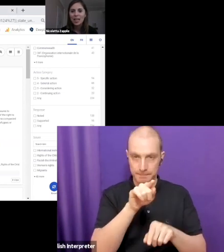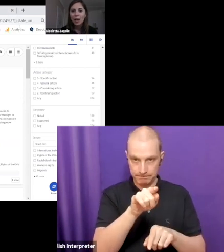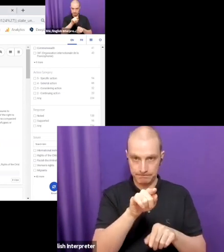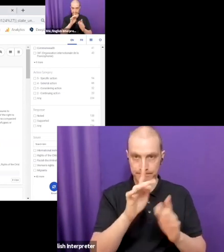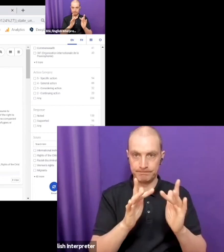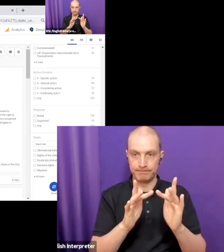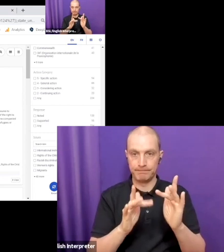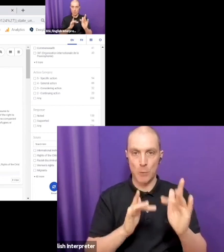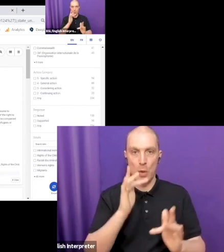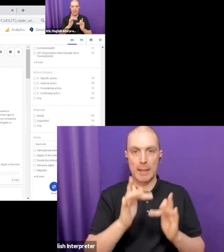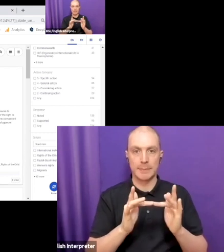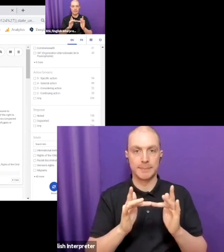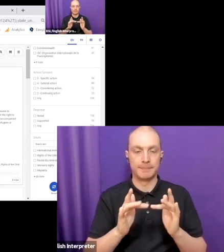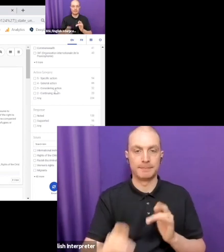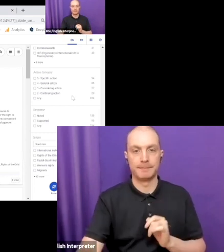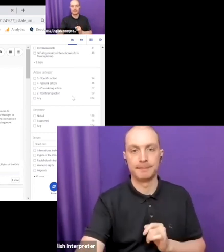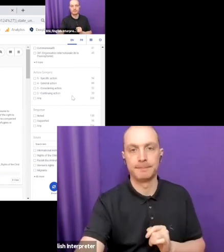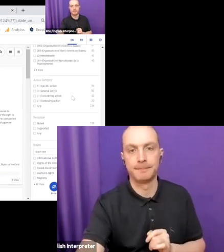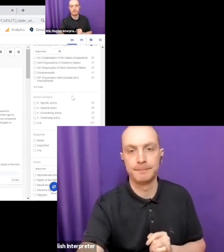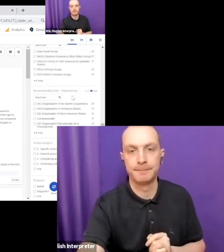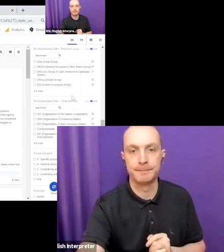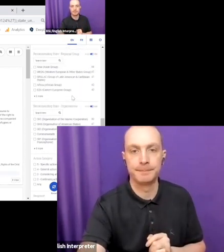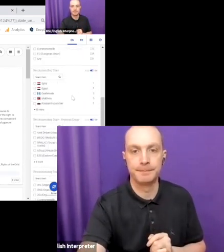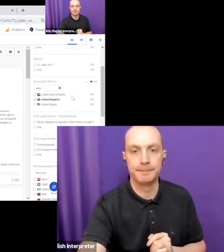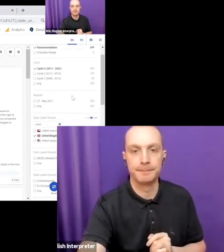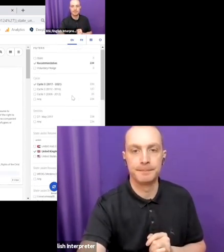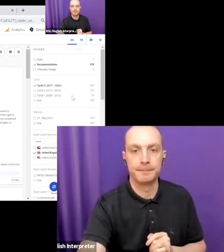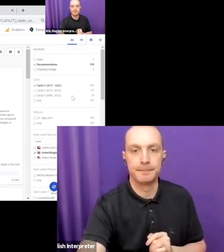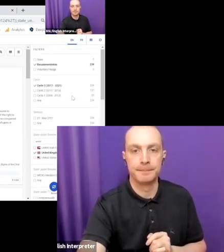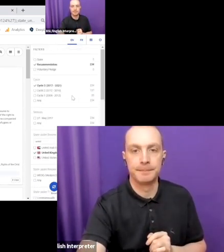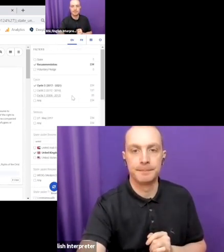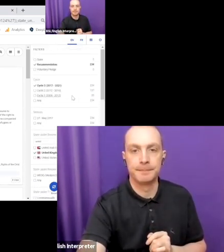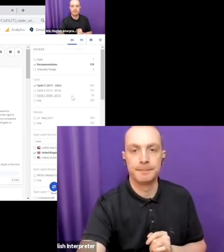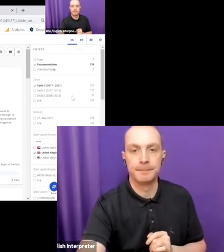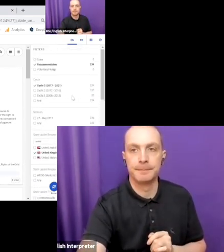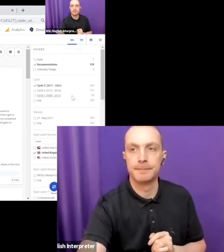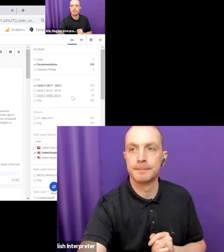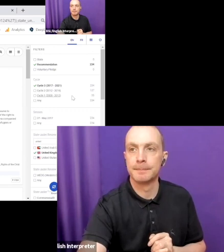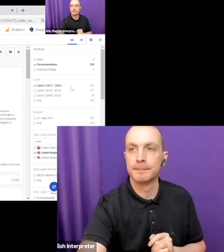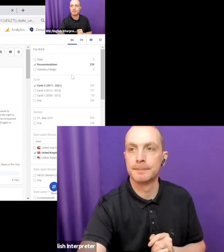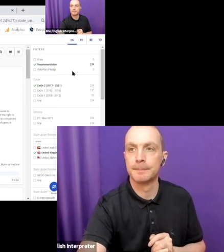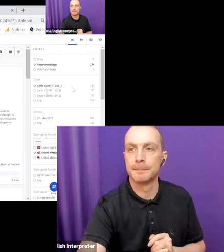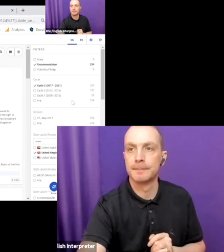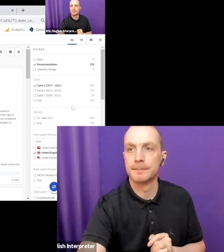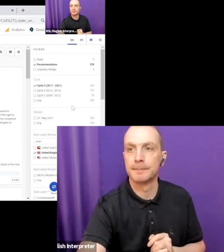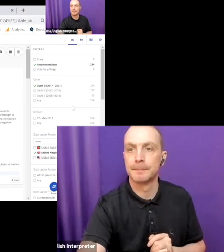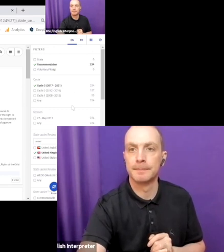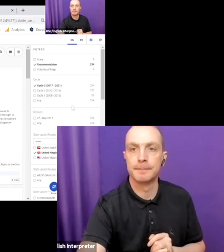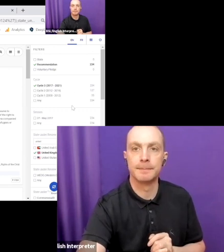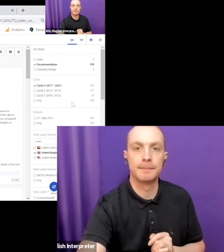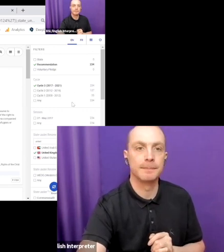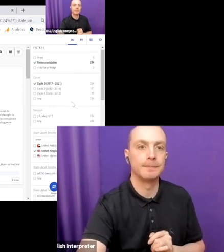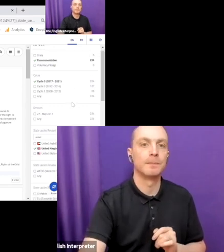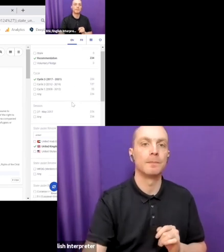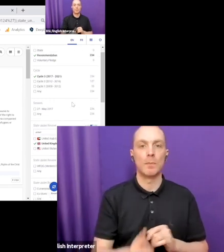problems, but you have cards that are appearing, and you can see on the right, you have a menu that